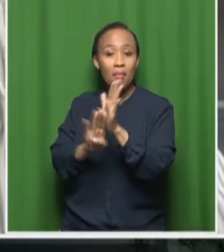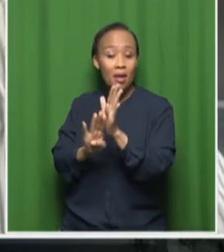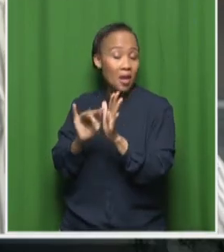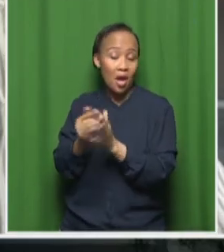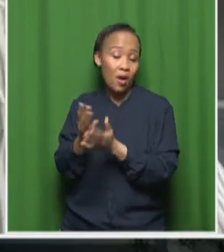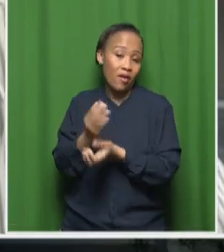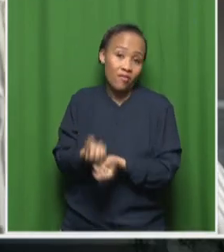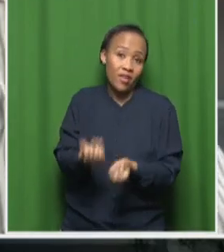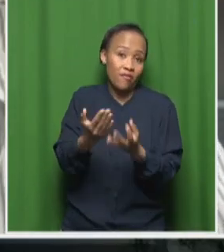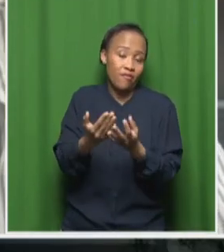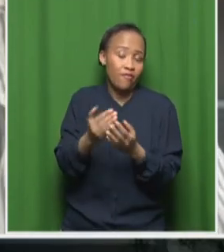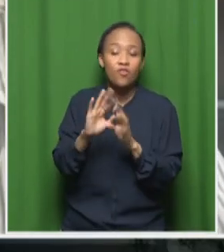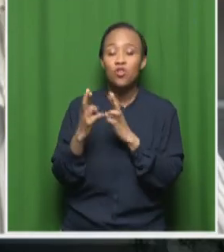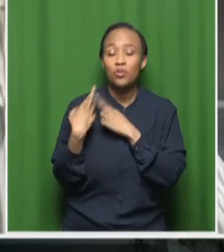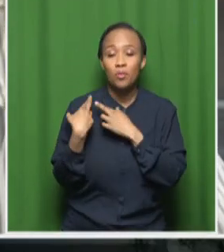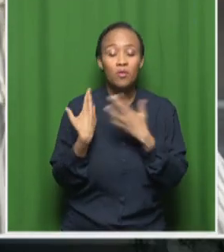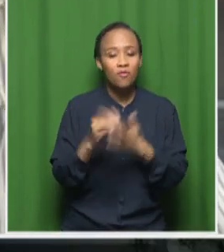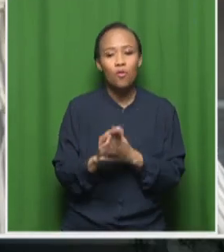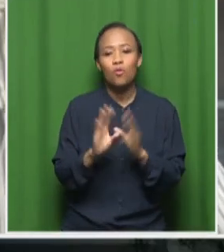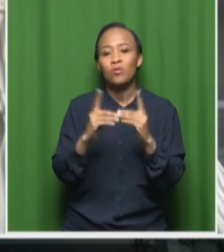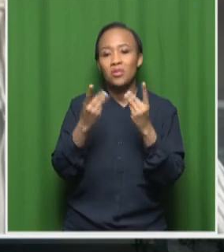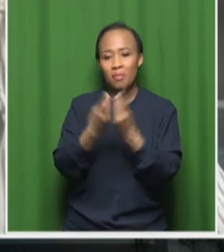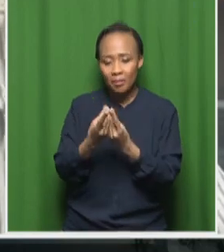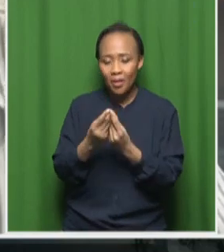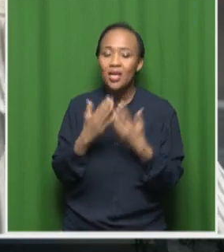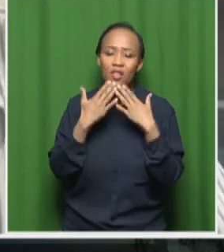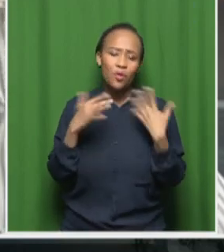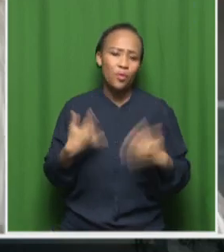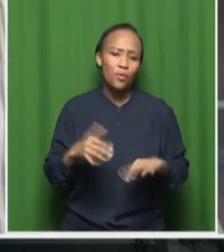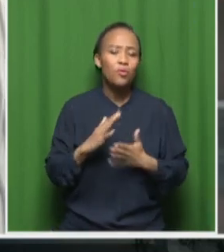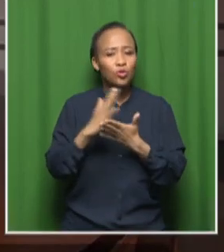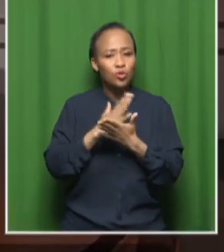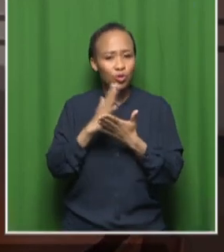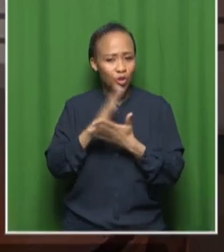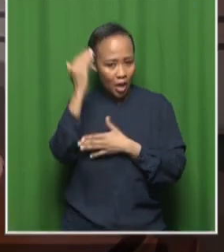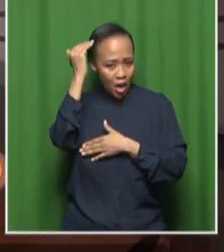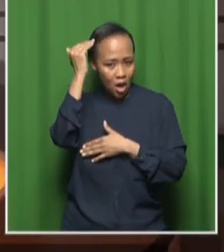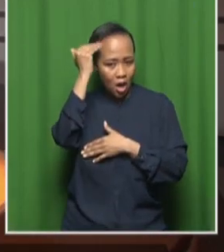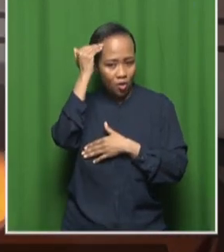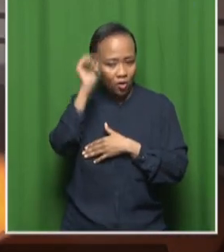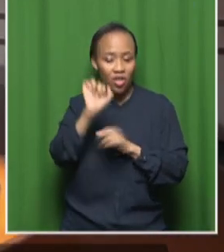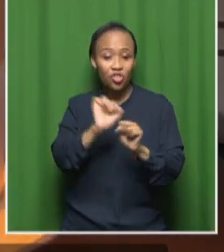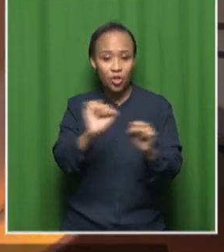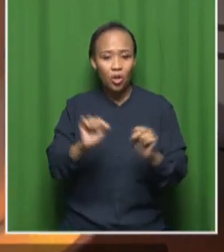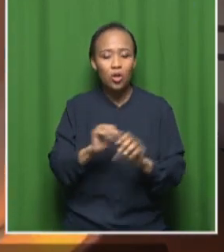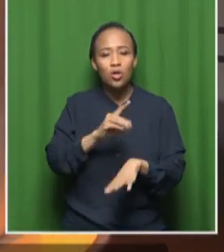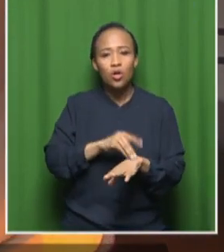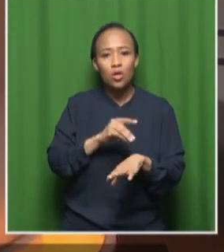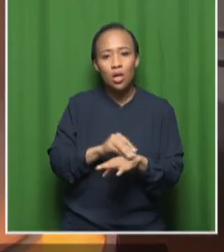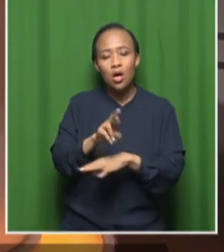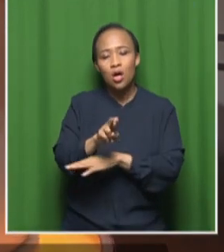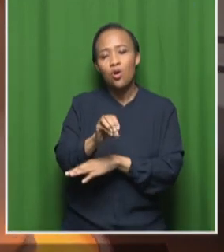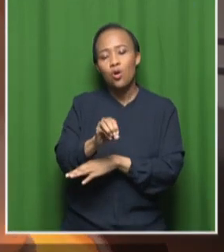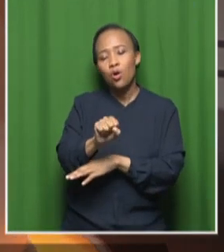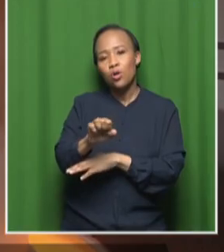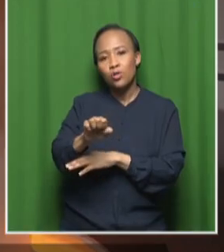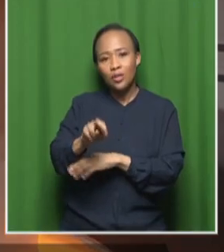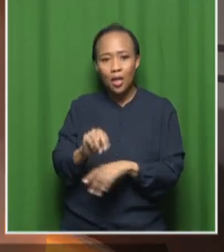Dr. Rosen, lovely chatting to you. Thank you so much for sharing your insights. Thank you very much. Thank you. Thank you. Well, that is Dr. Laurien Rosen, the director of